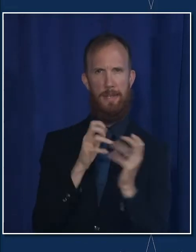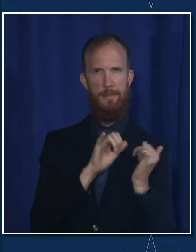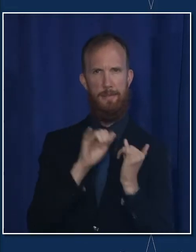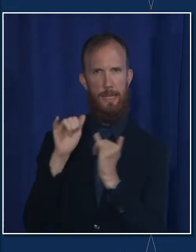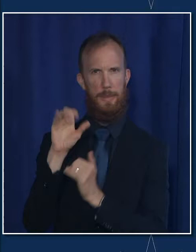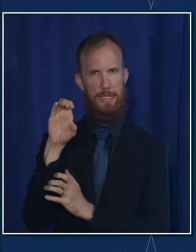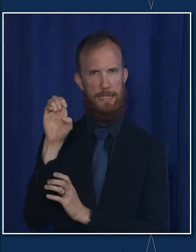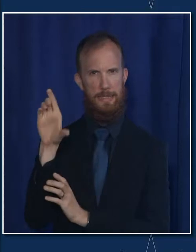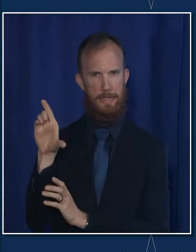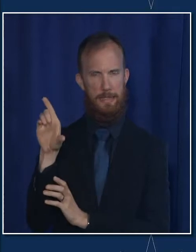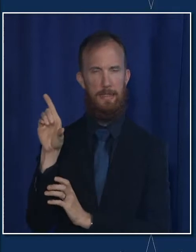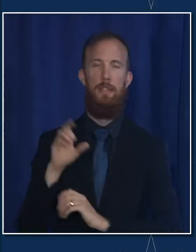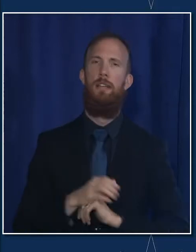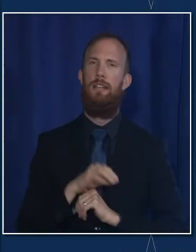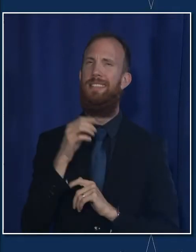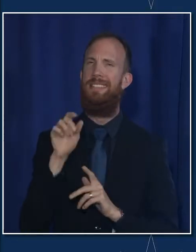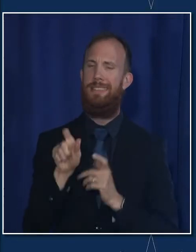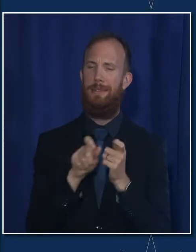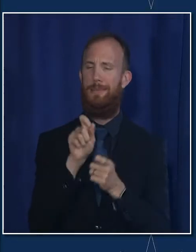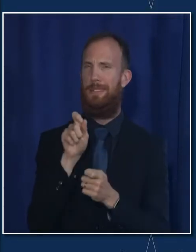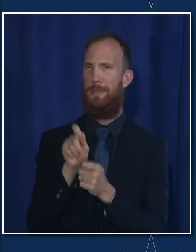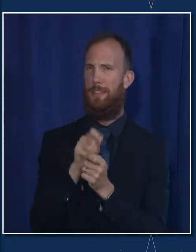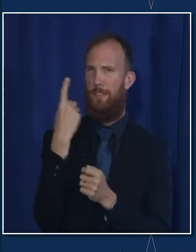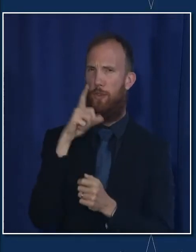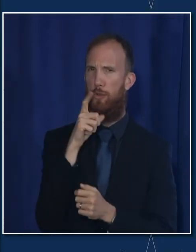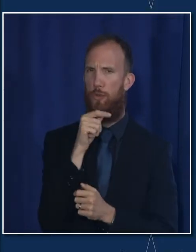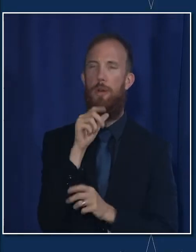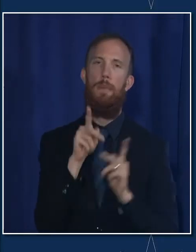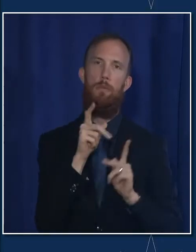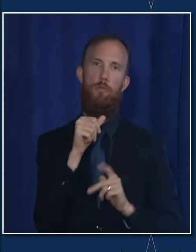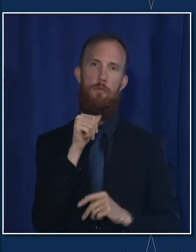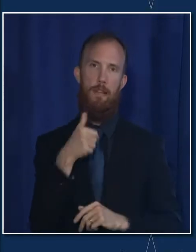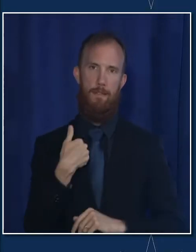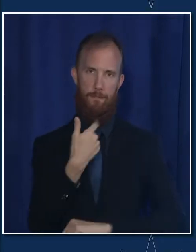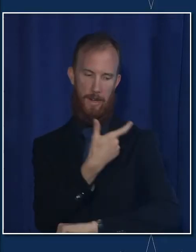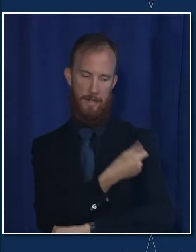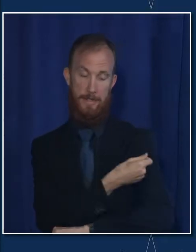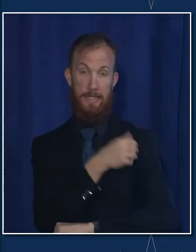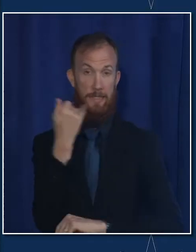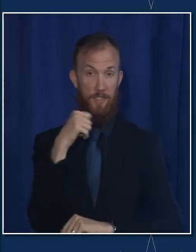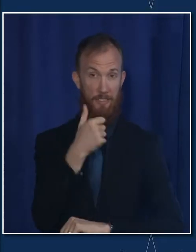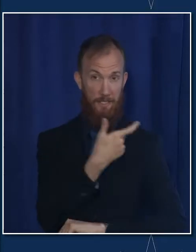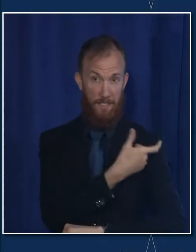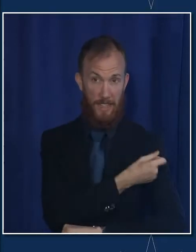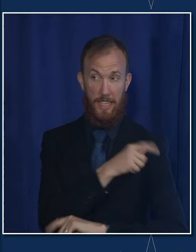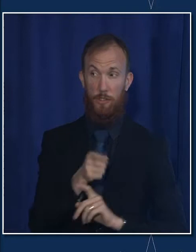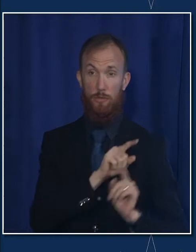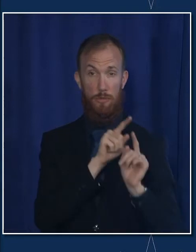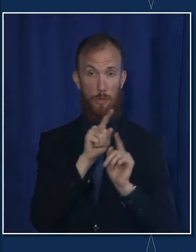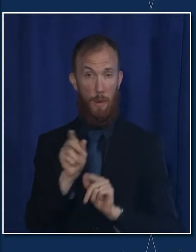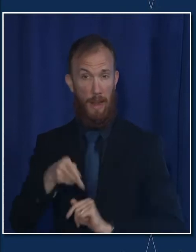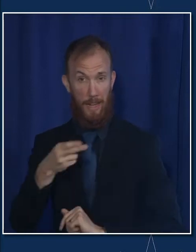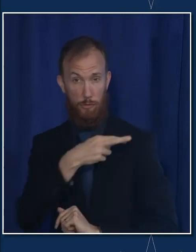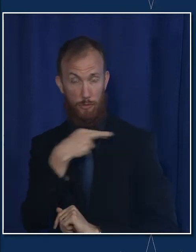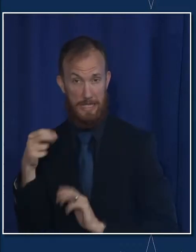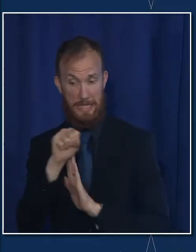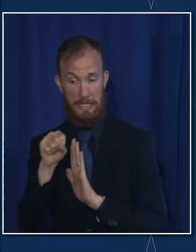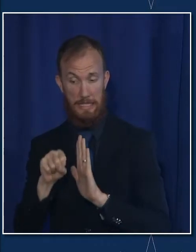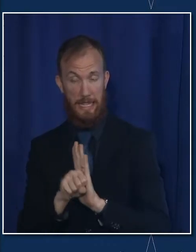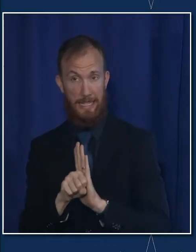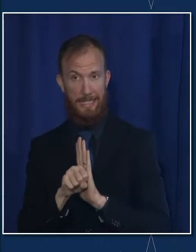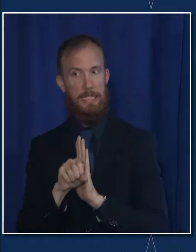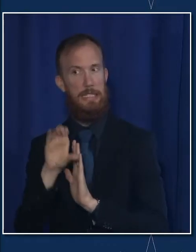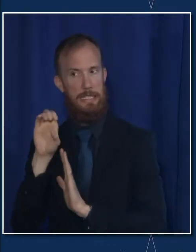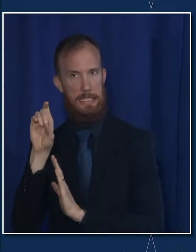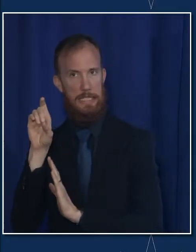for people who are unvaccinated. If you are unvaccinated and traveling to a high-risk state, in line with CDC,